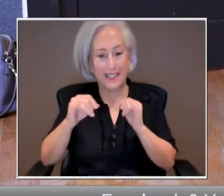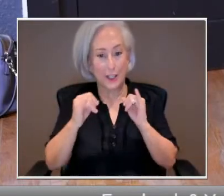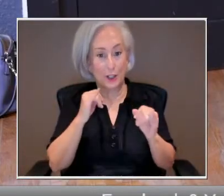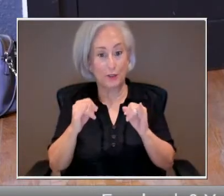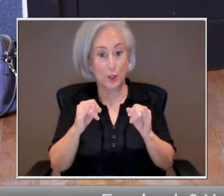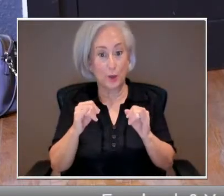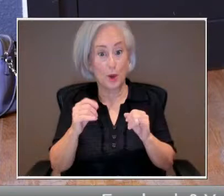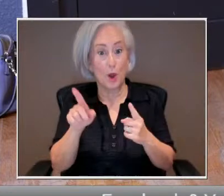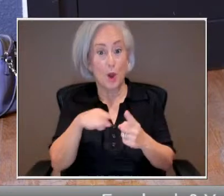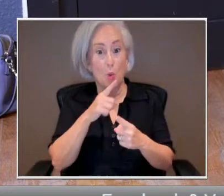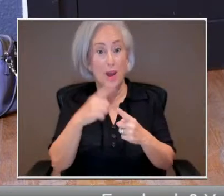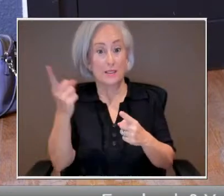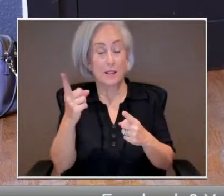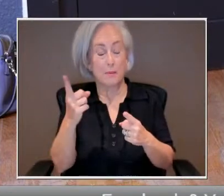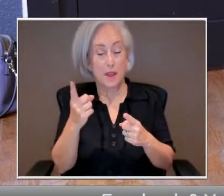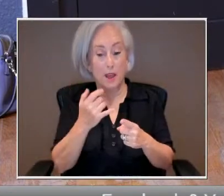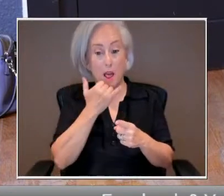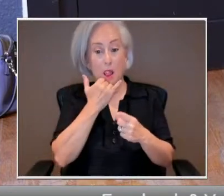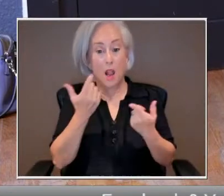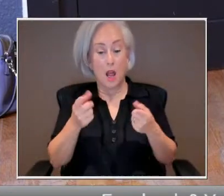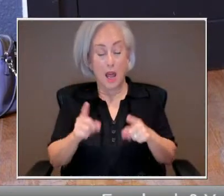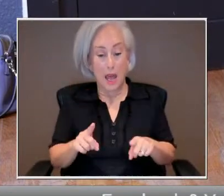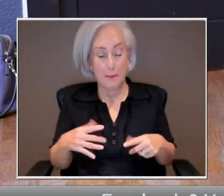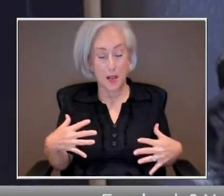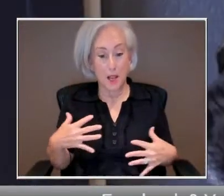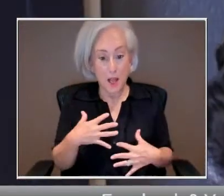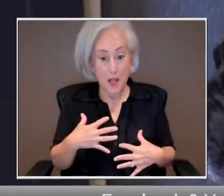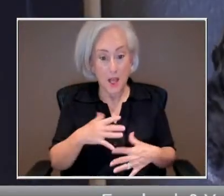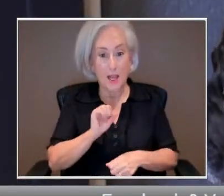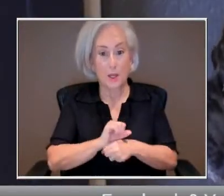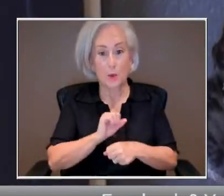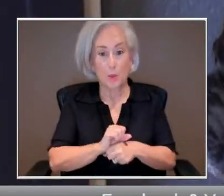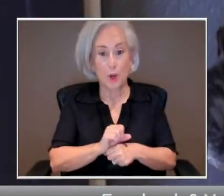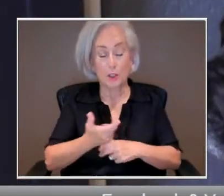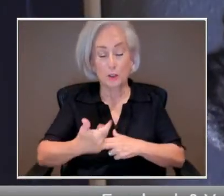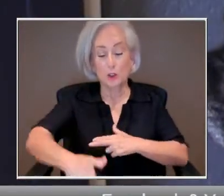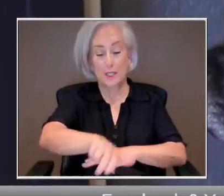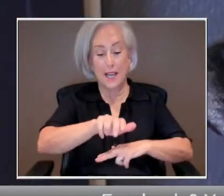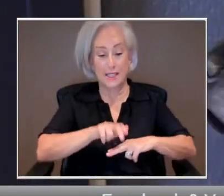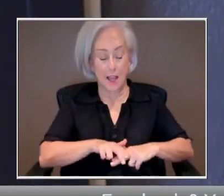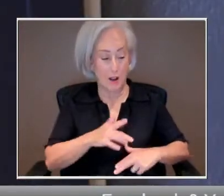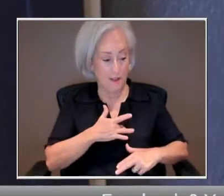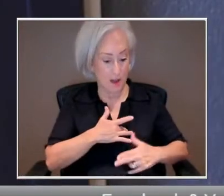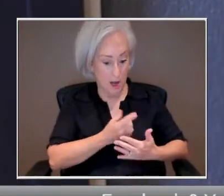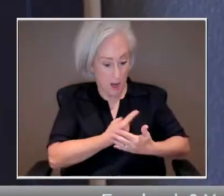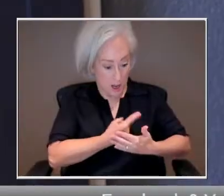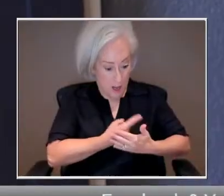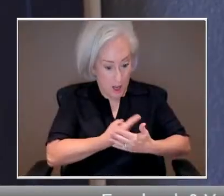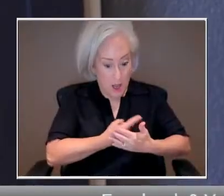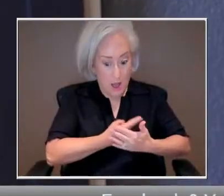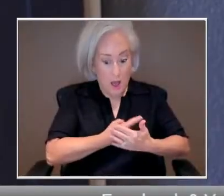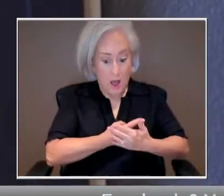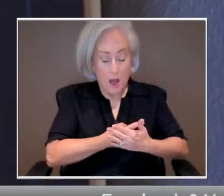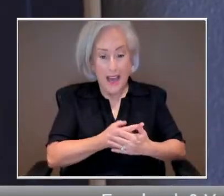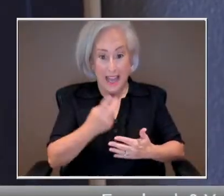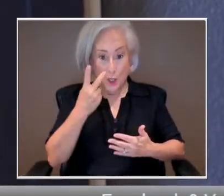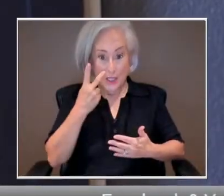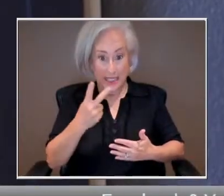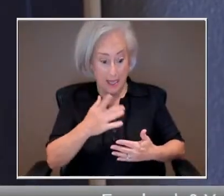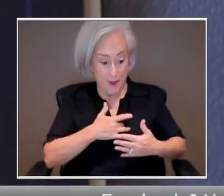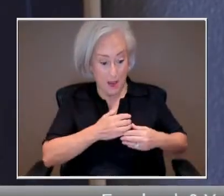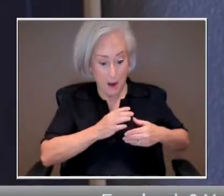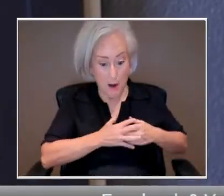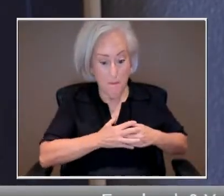down at my desk and I felt my heart starting to race. I even looked down at one point and I could almost just see my heart beating through my shirt, and I